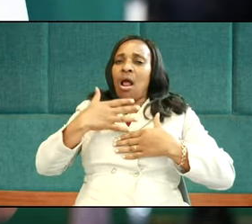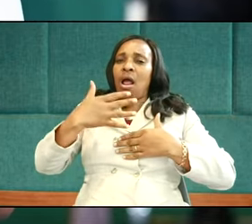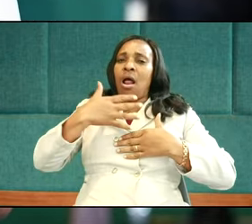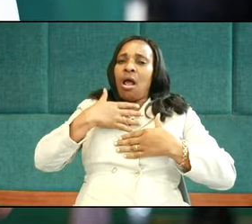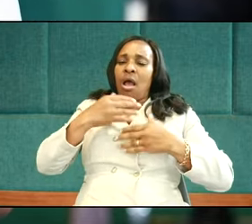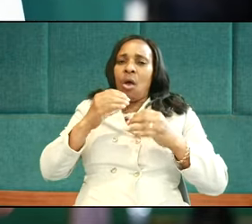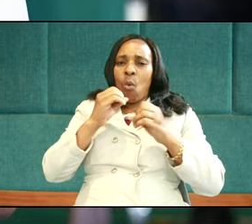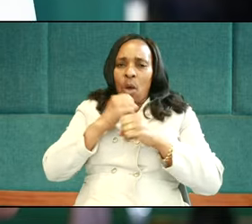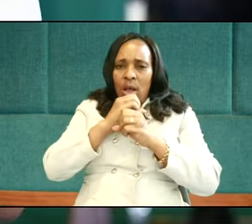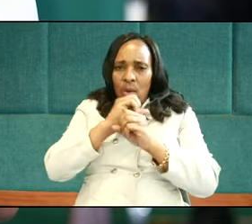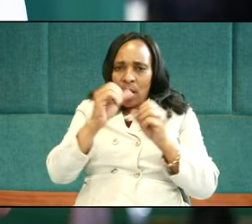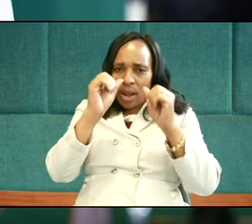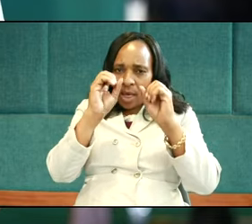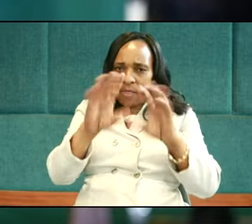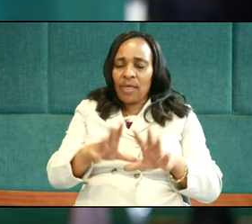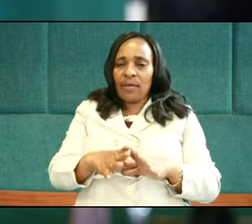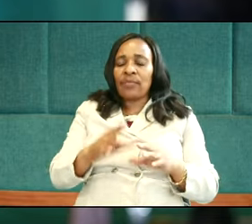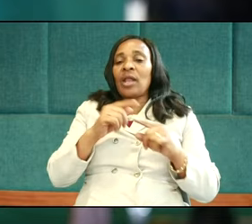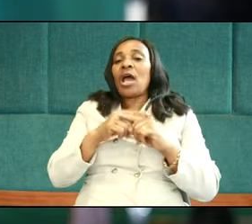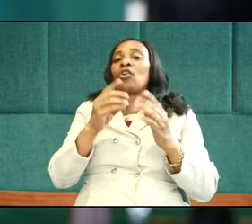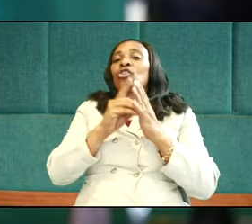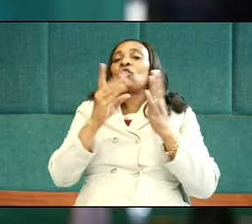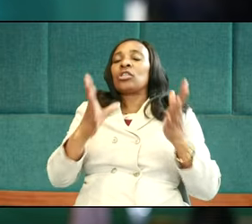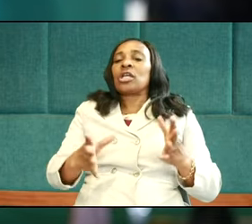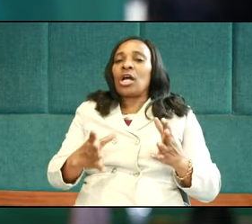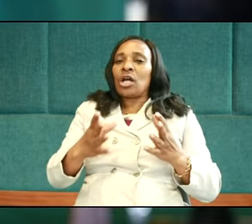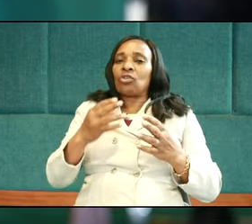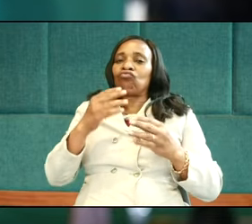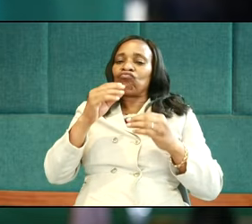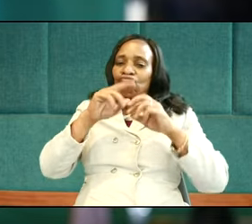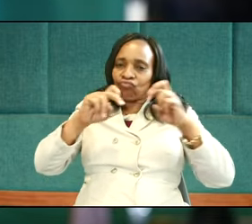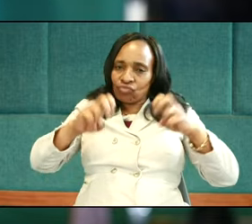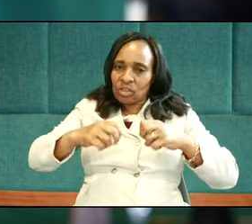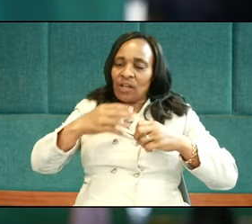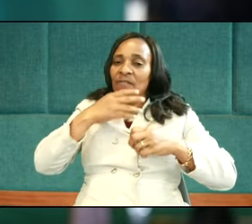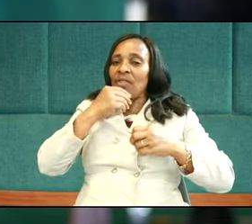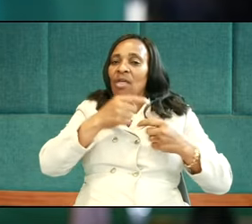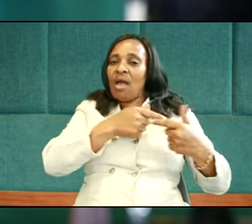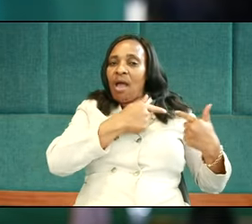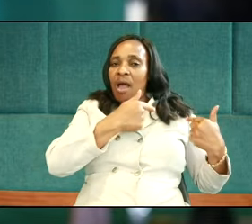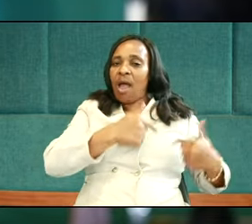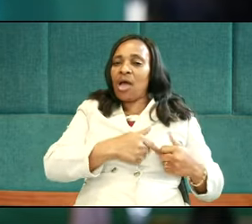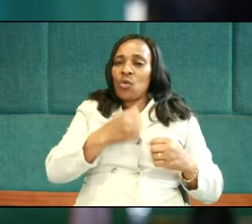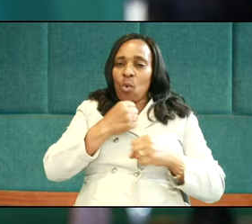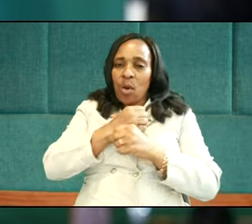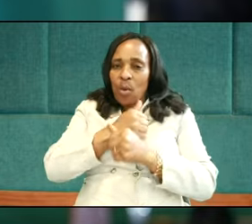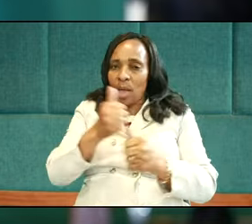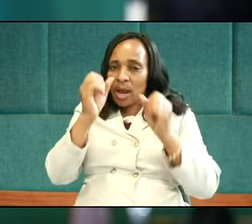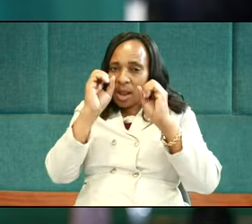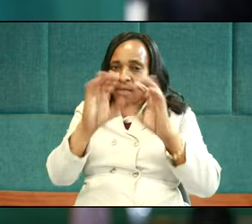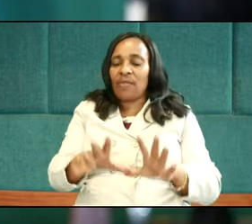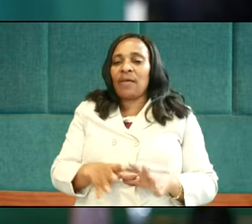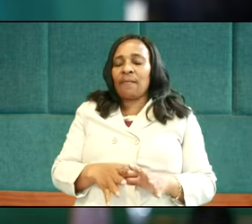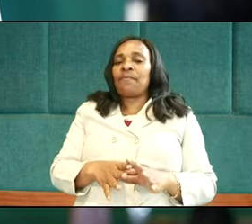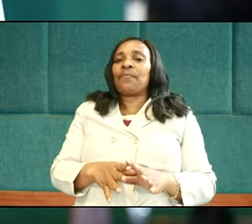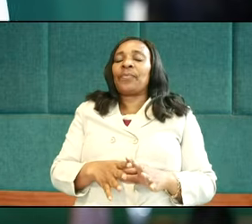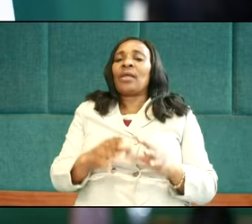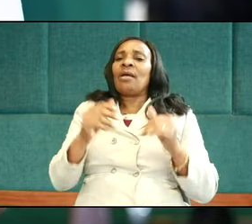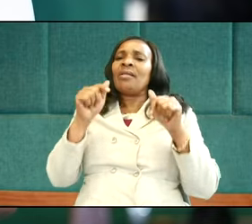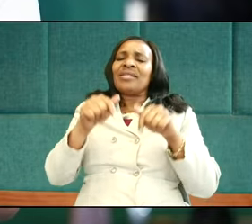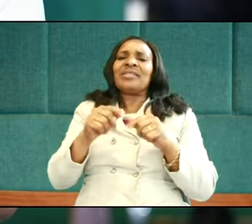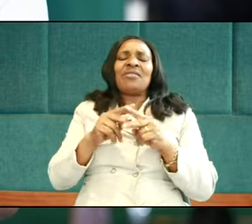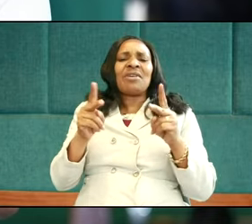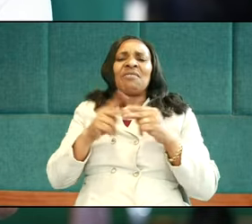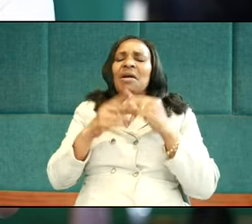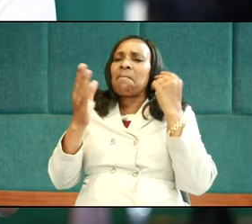working properly. The doctor checked the father's heart, and it wasn't working properly as well. This is